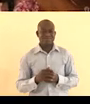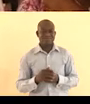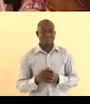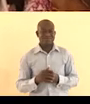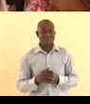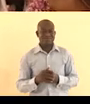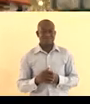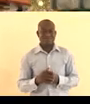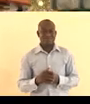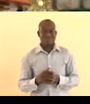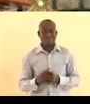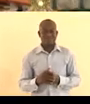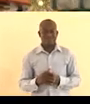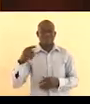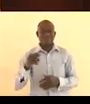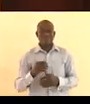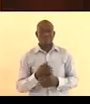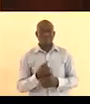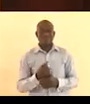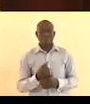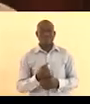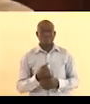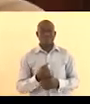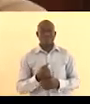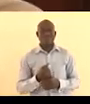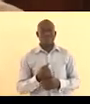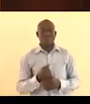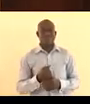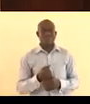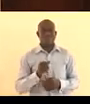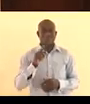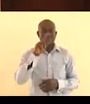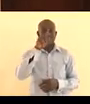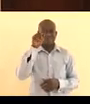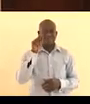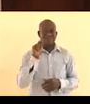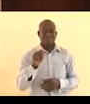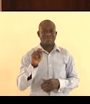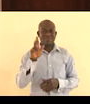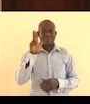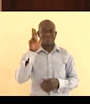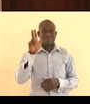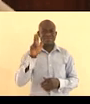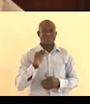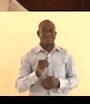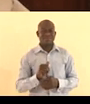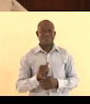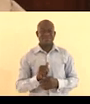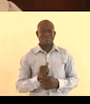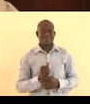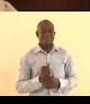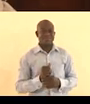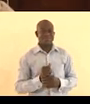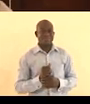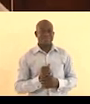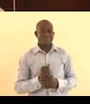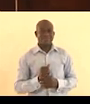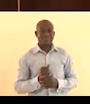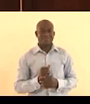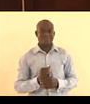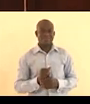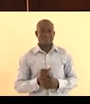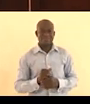Yes, Victor. Father, I'd like to attempt question 3. Yes.